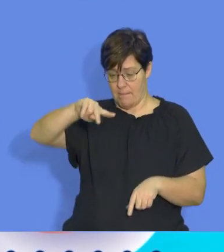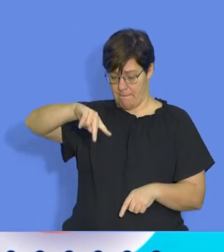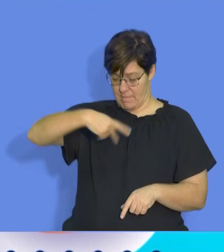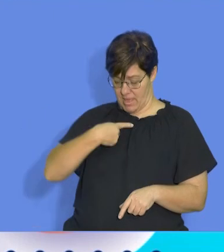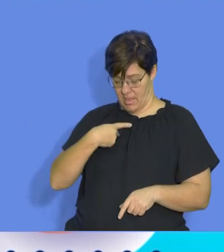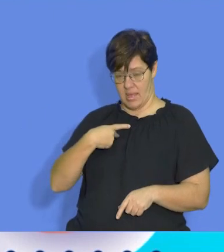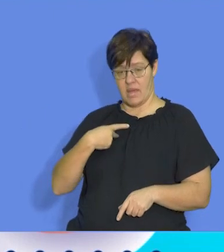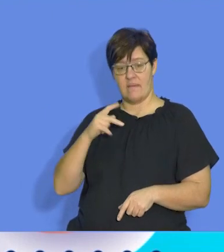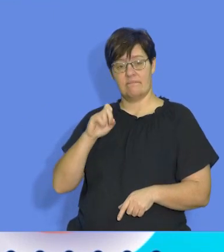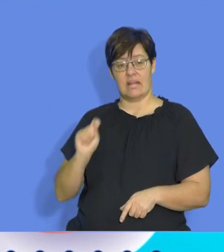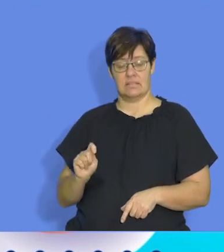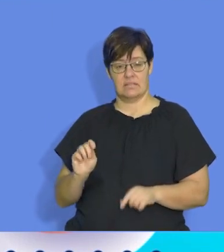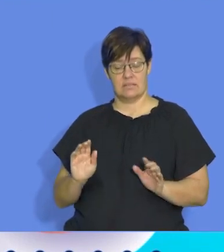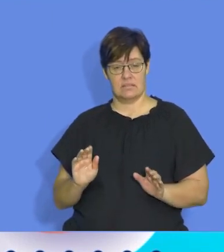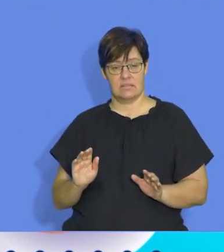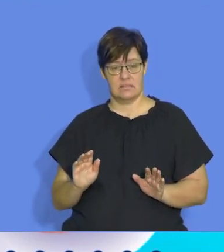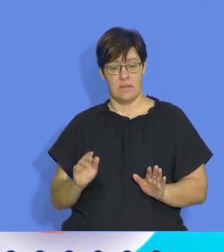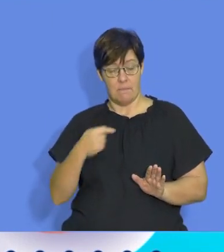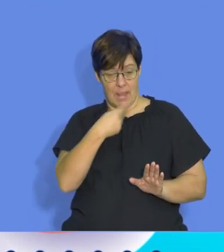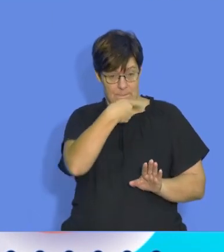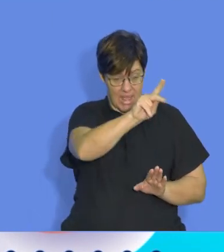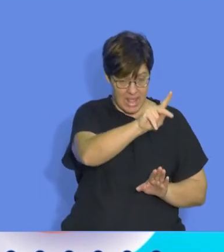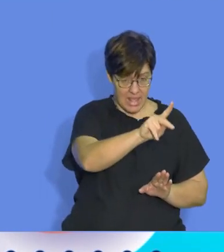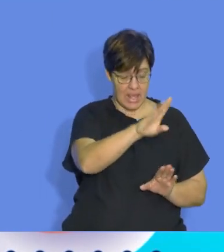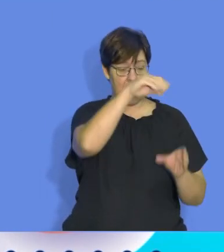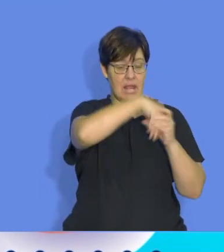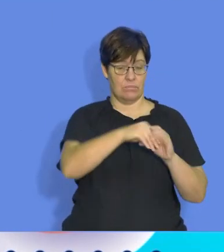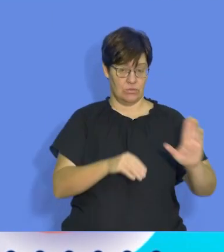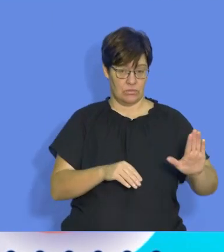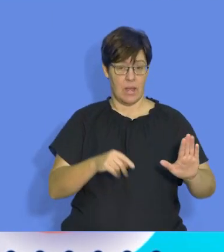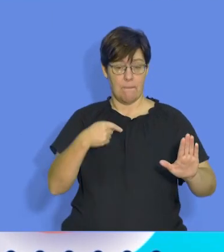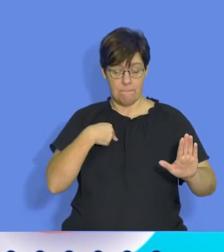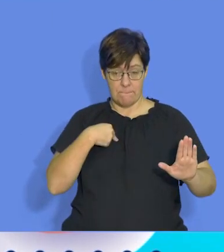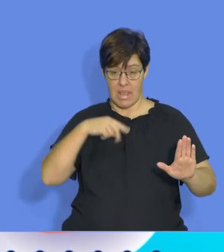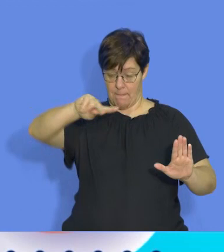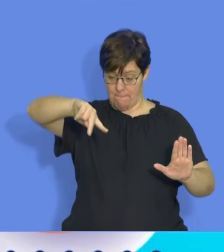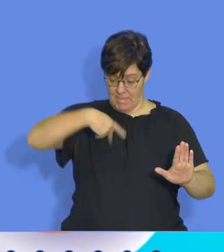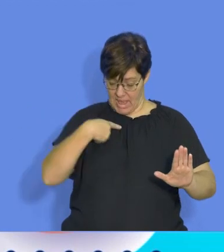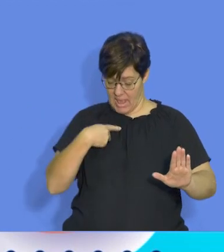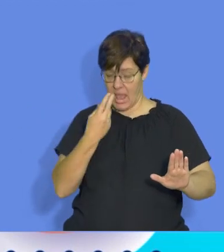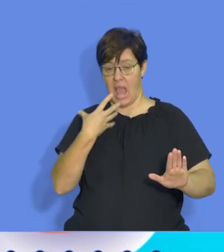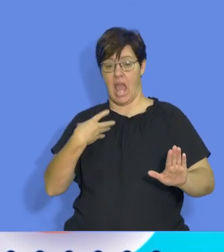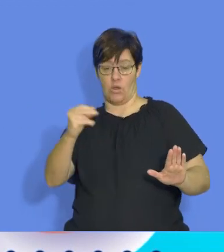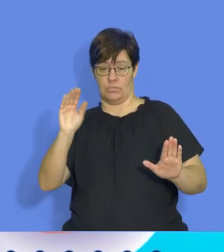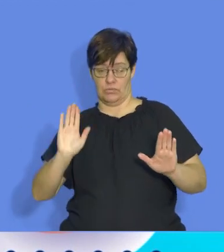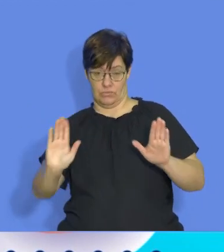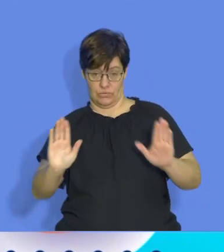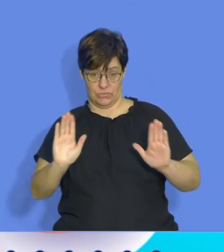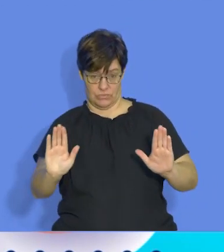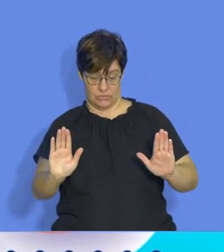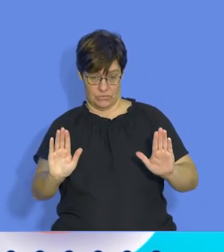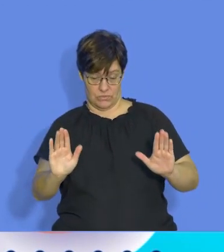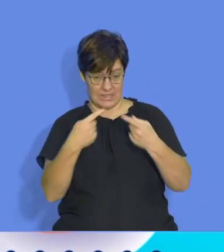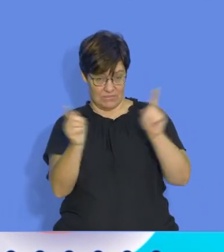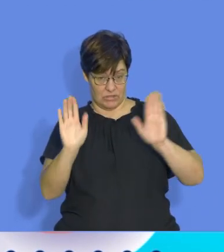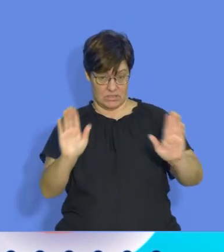VAT, input VAT. You've collected VAT, output VAT. Okay, you got it? Clear. Now,